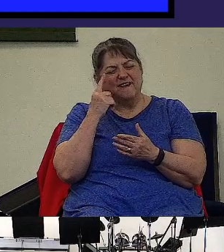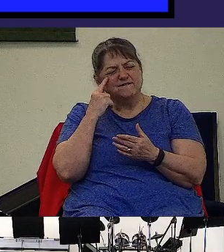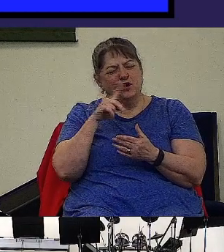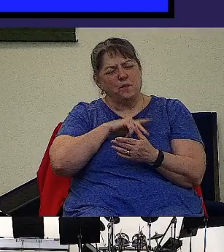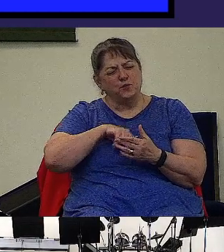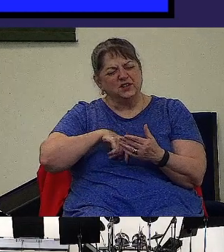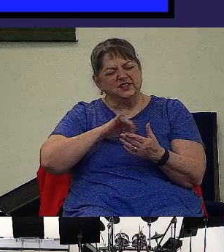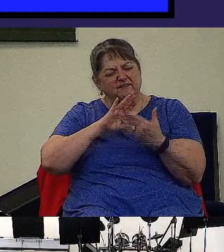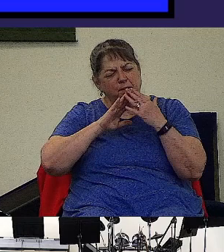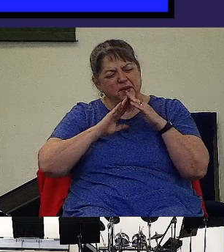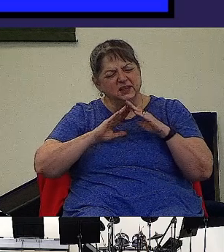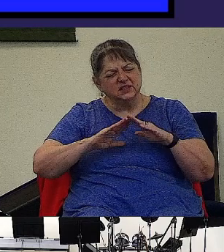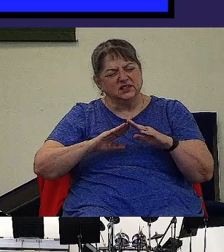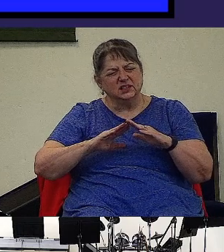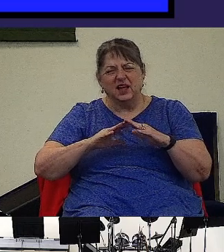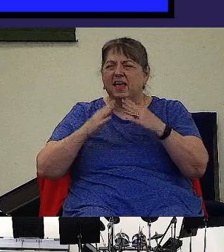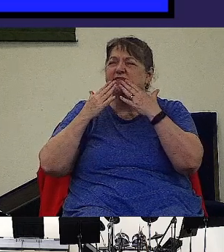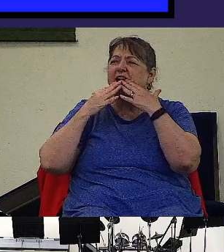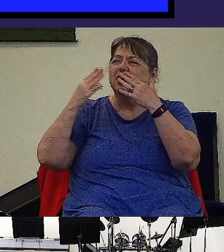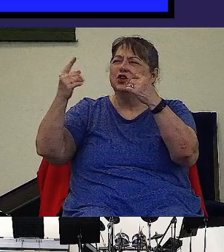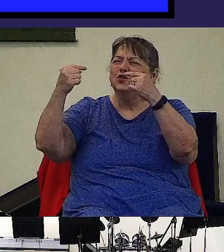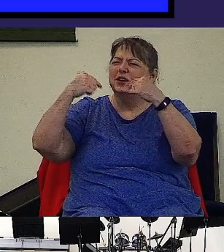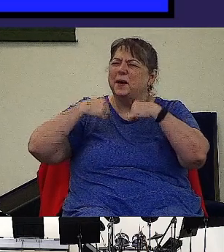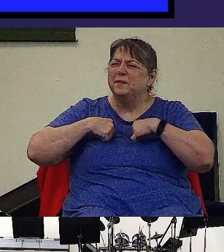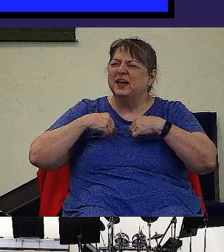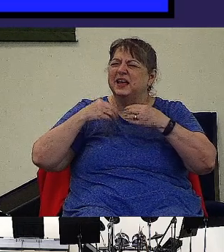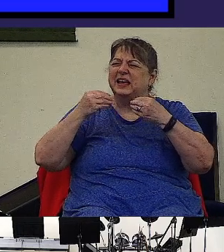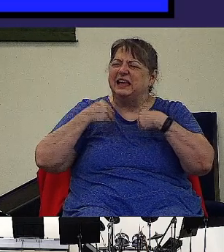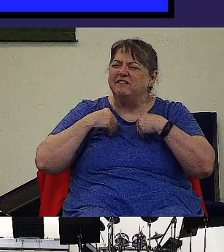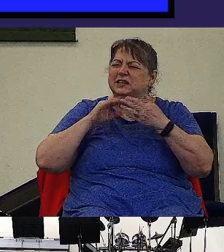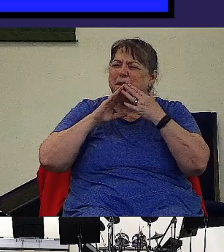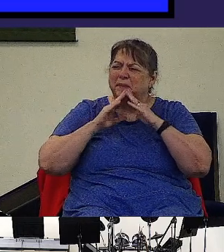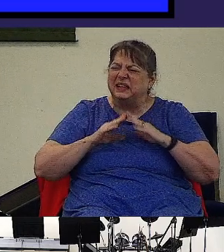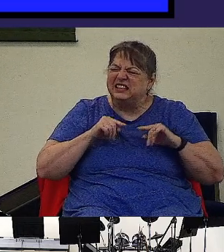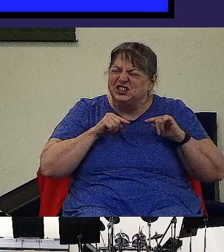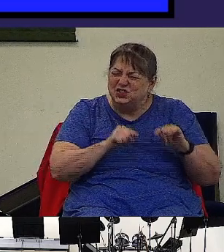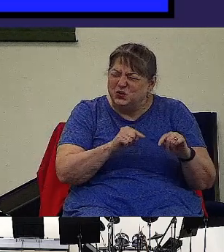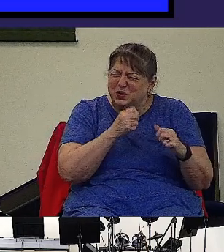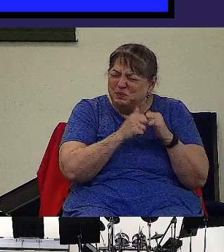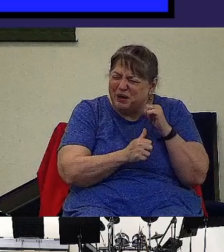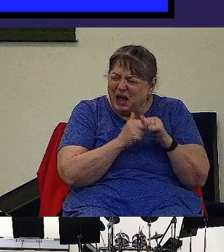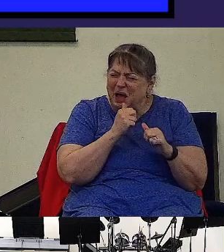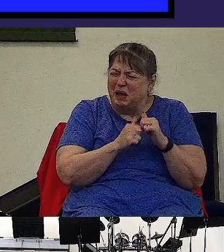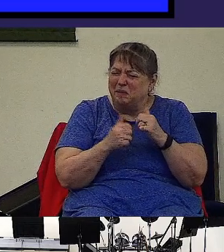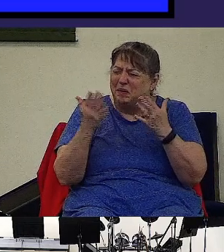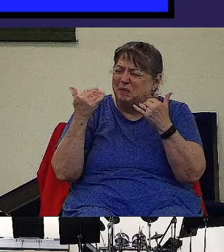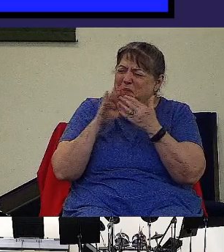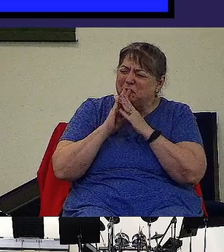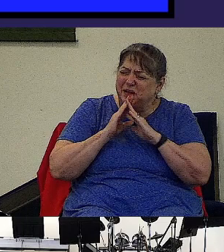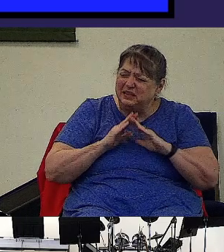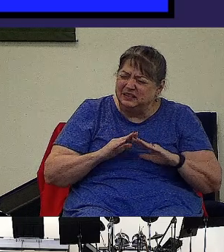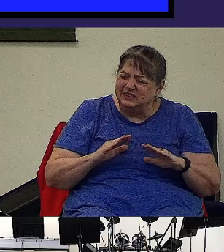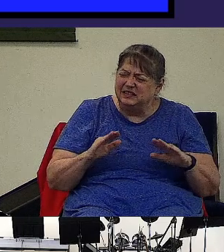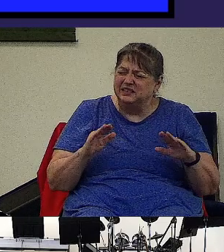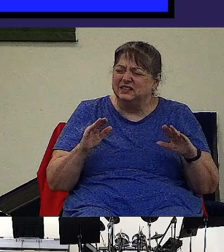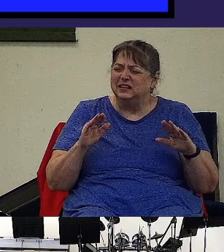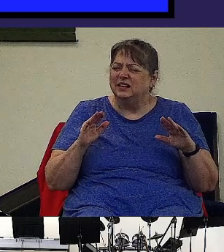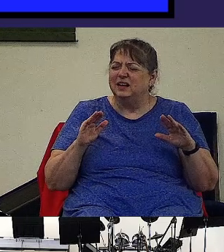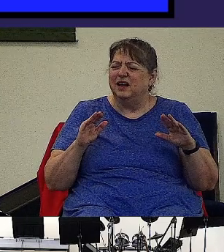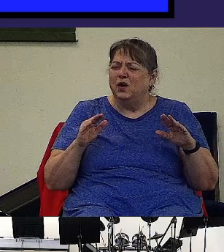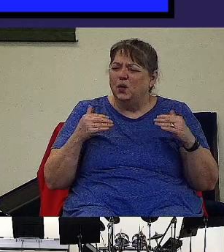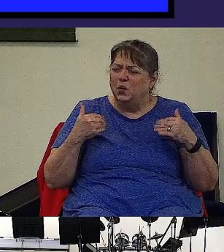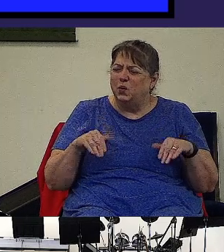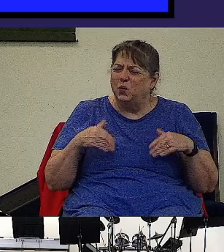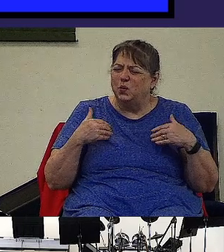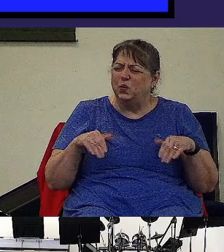jesus that you came to give us peace even in conflict and difficulty and challenge in disturbing news you came to give